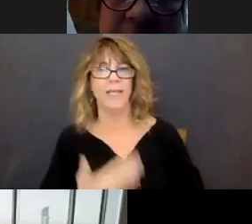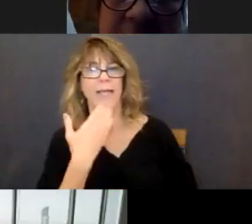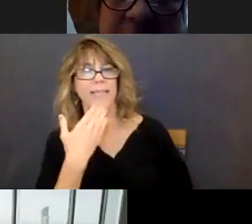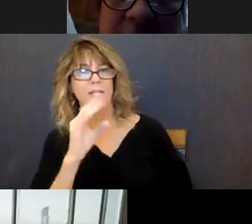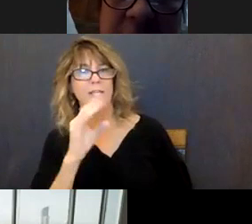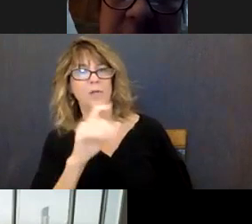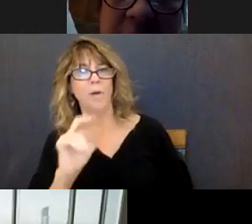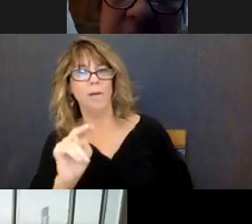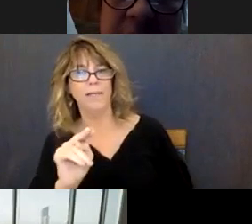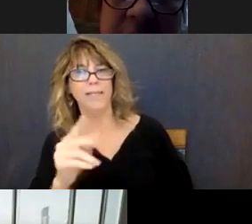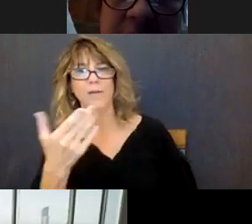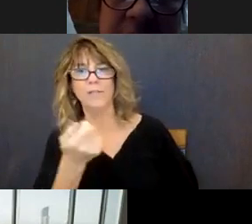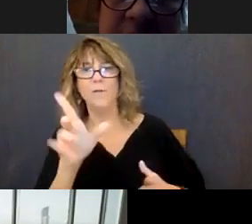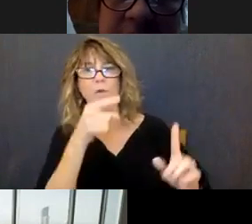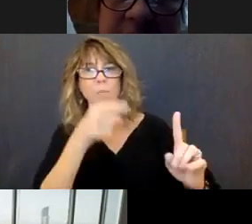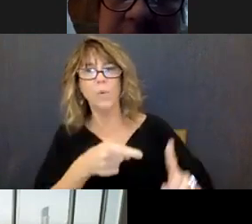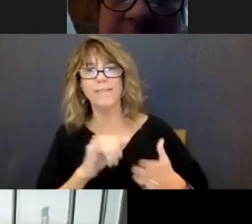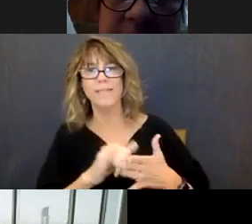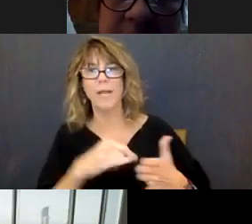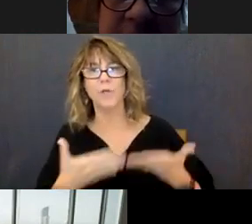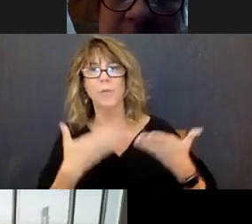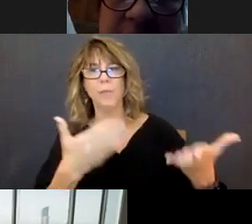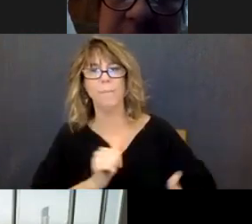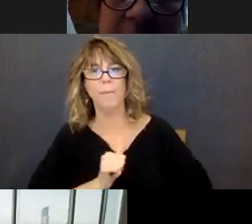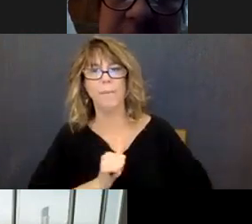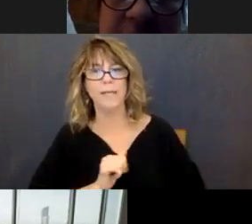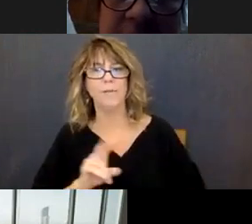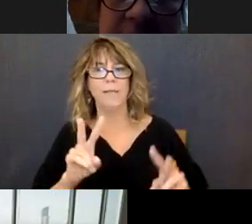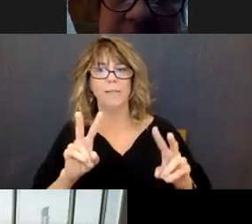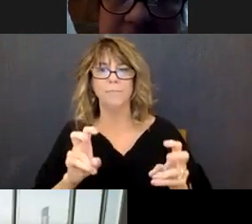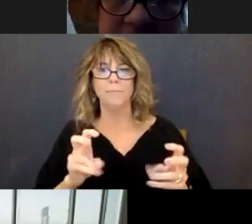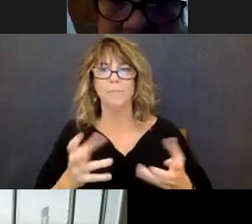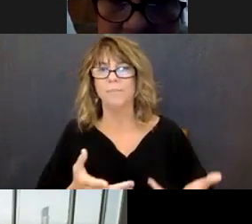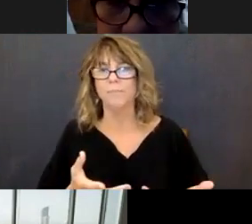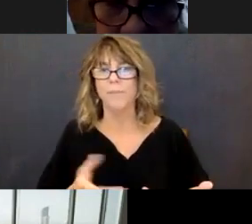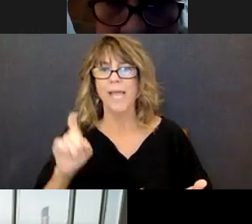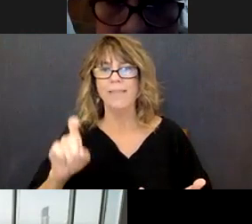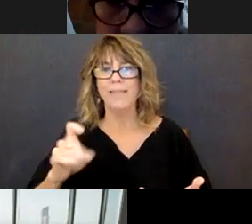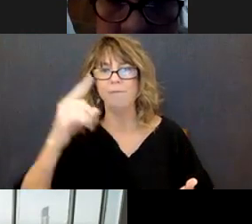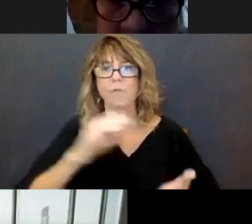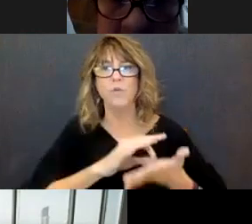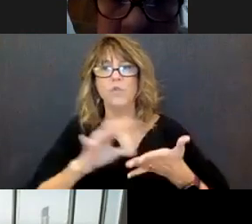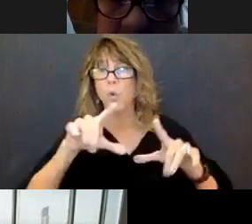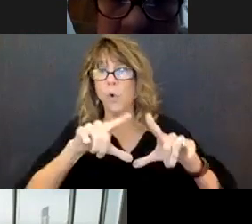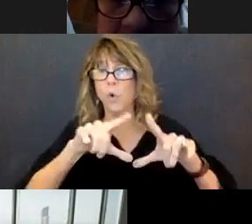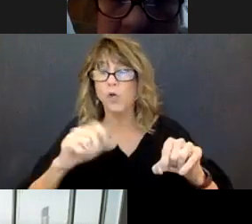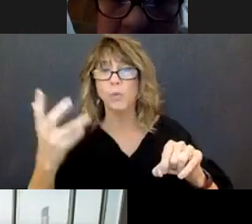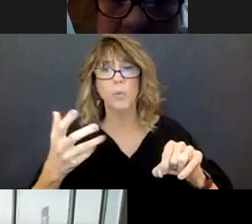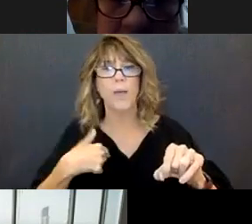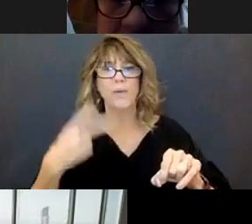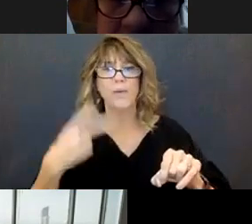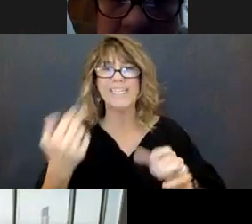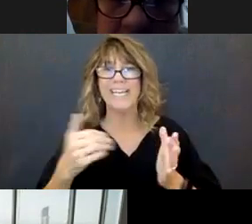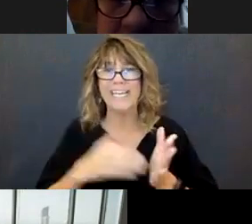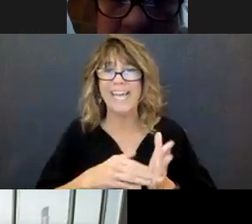was going to bring up myself. The need for scorecards, and the biggest need we keep seeing again and again is the need for